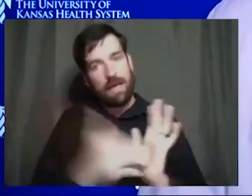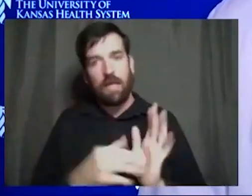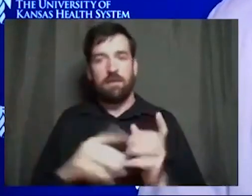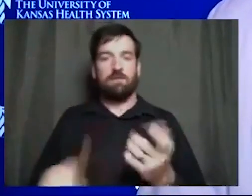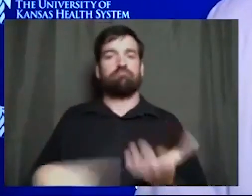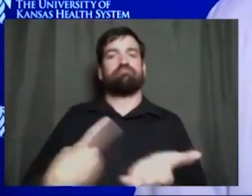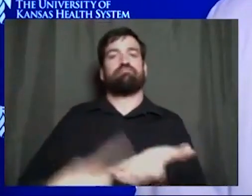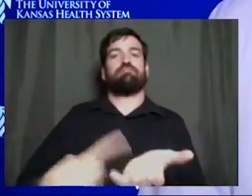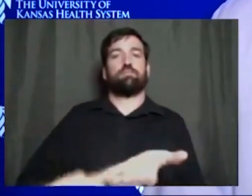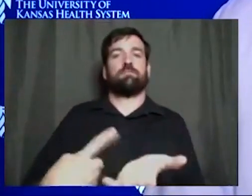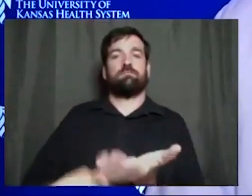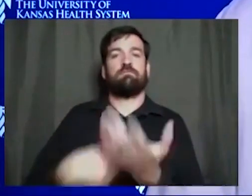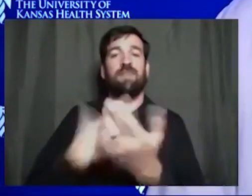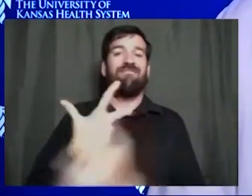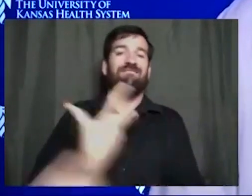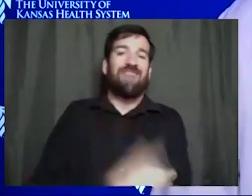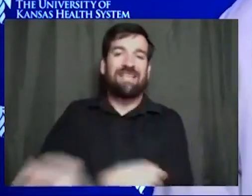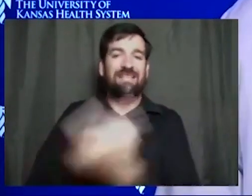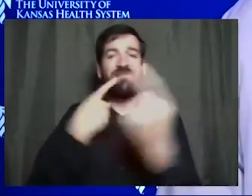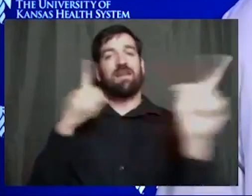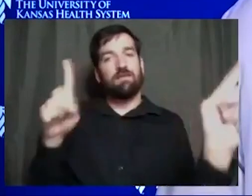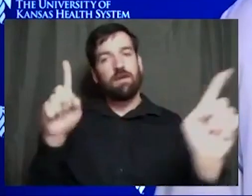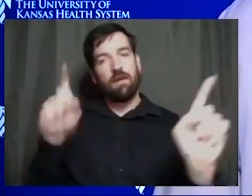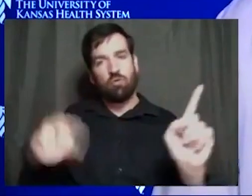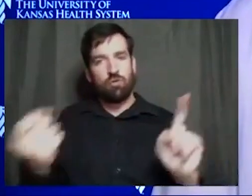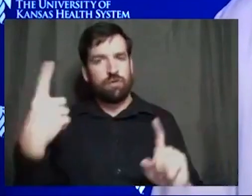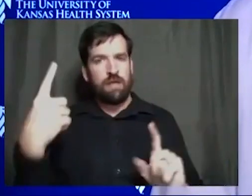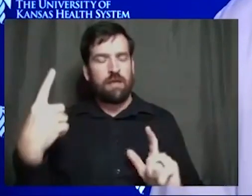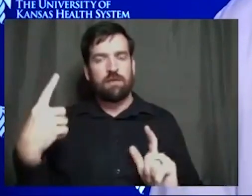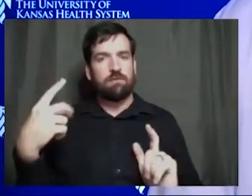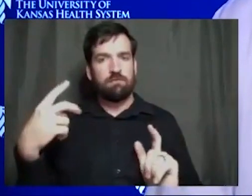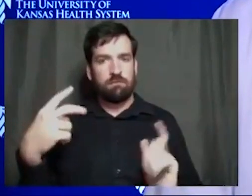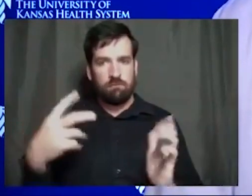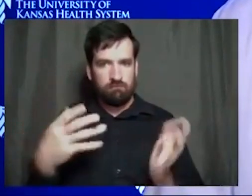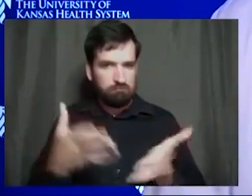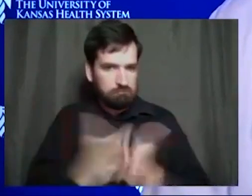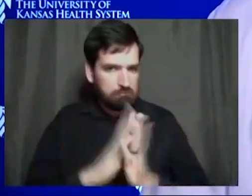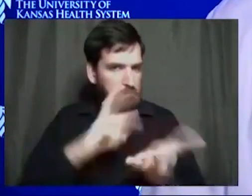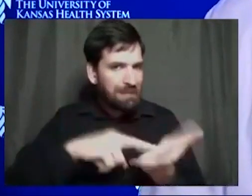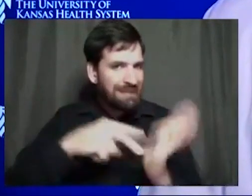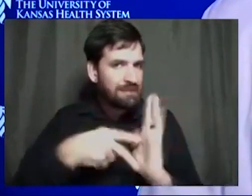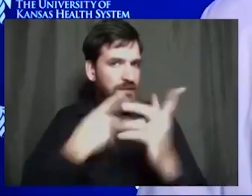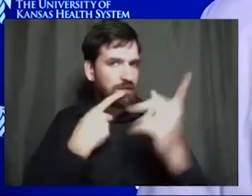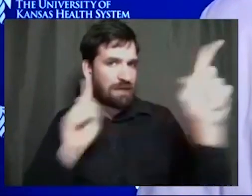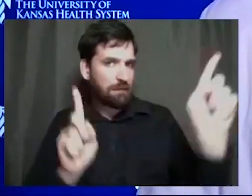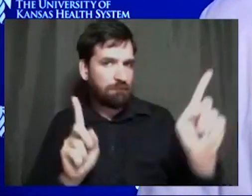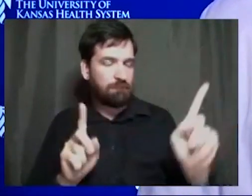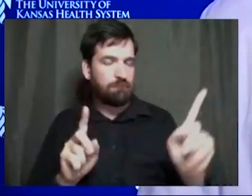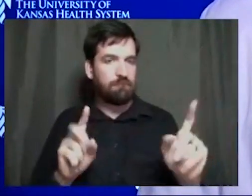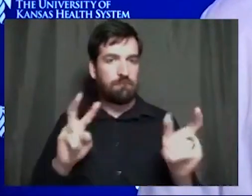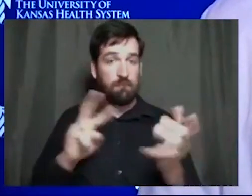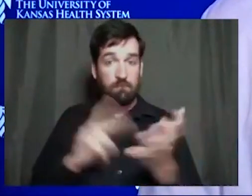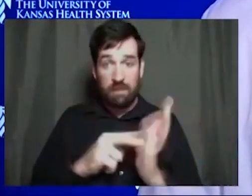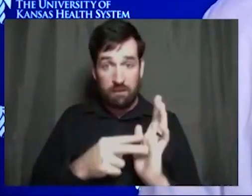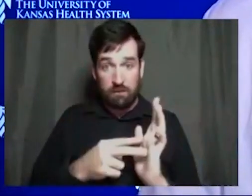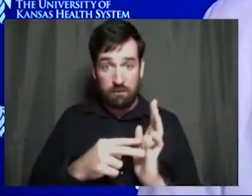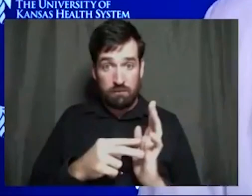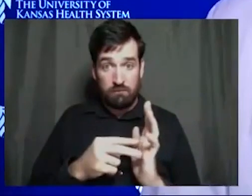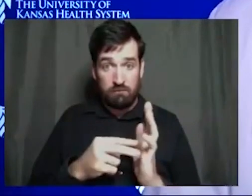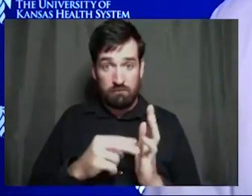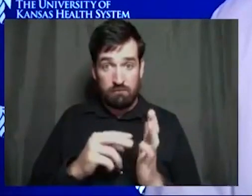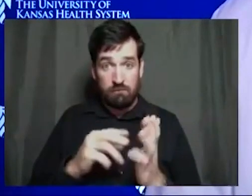vaccine efficacy, we have to understand, what are we asking in efficacy? Is it just becoming PCR